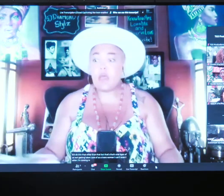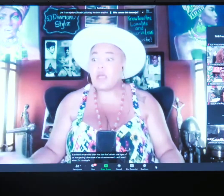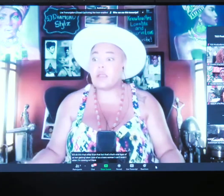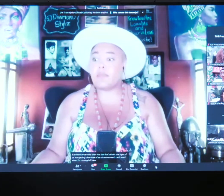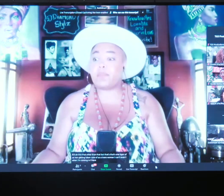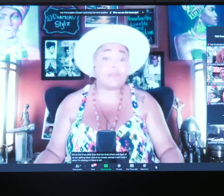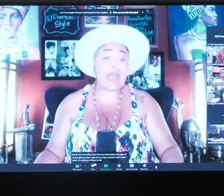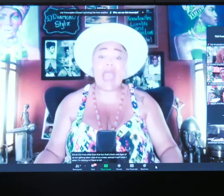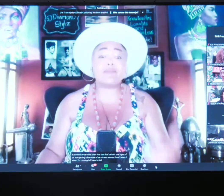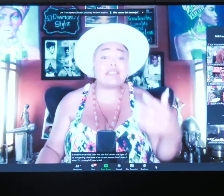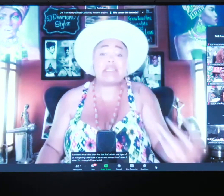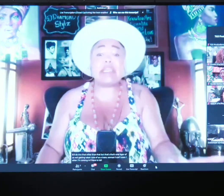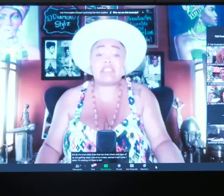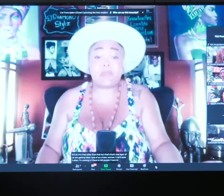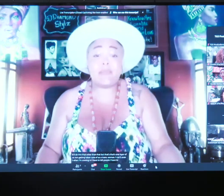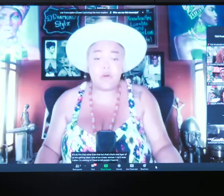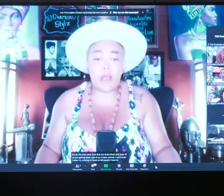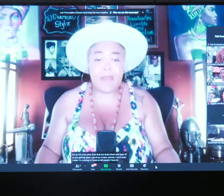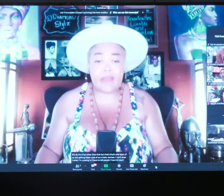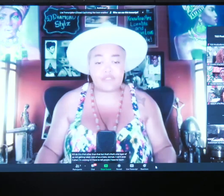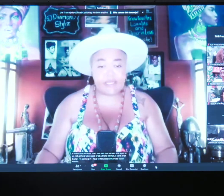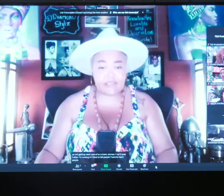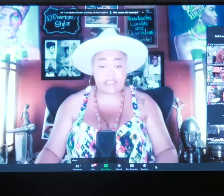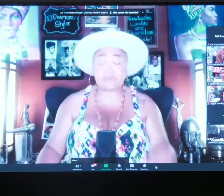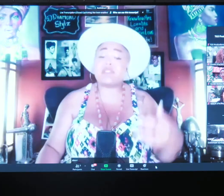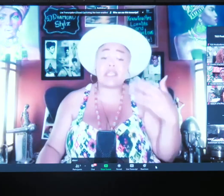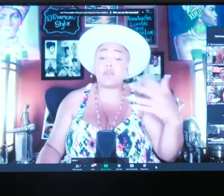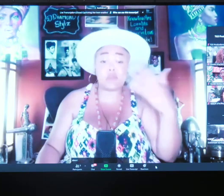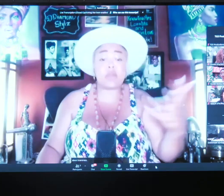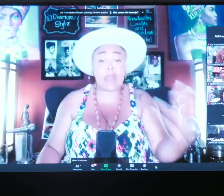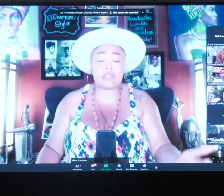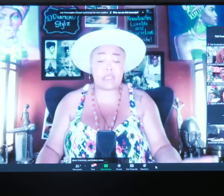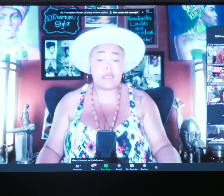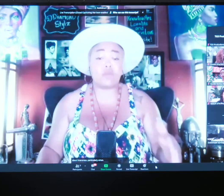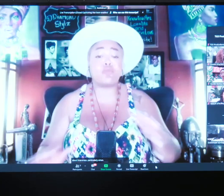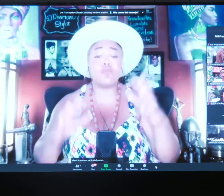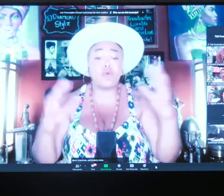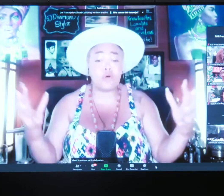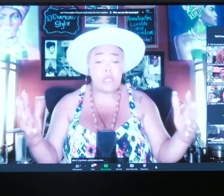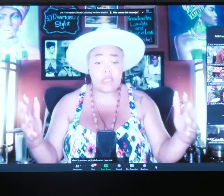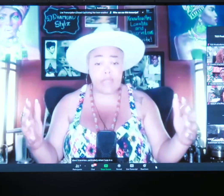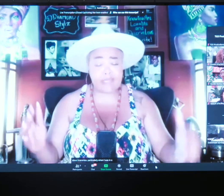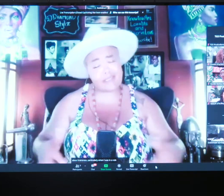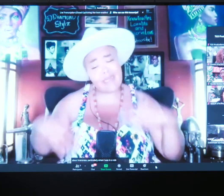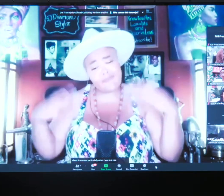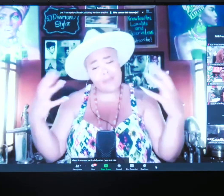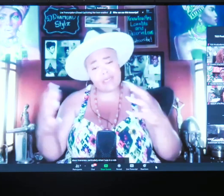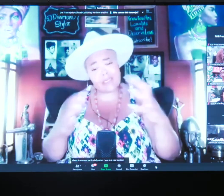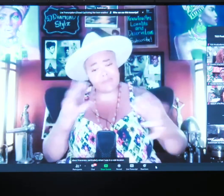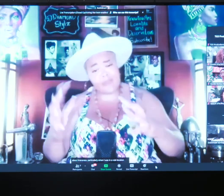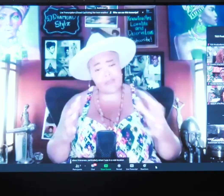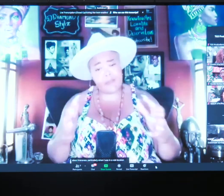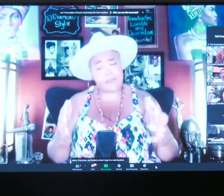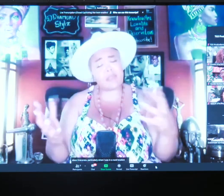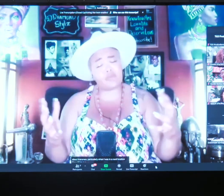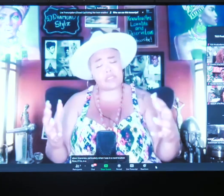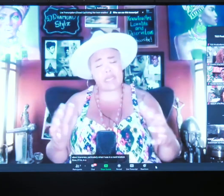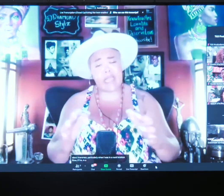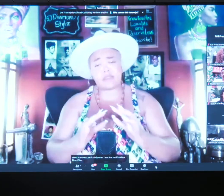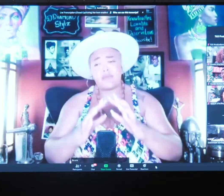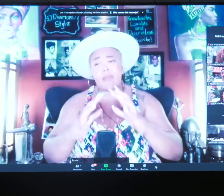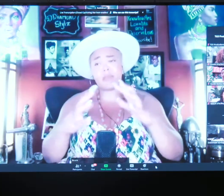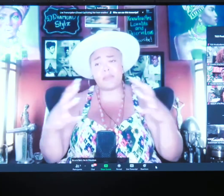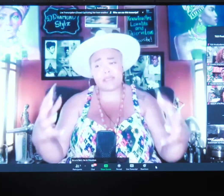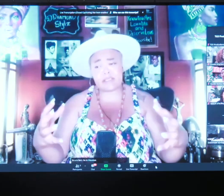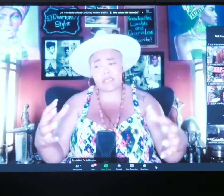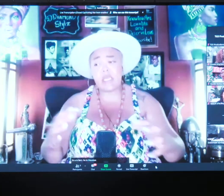tell people, I have to teach people about transness, particularly when I was in a rural location. Now, I'm in Houston now, so if